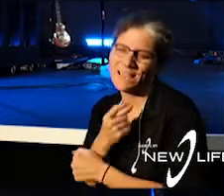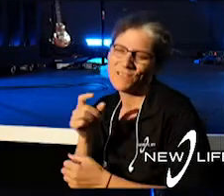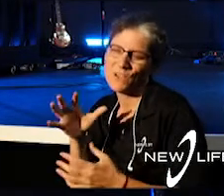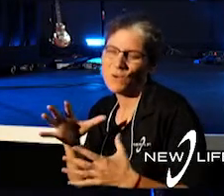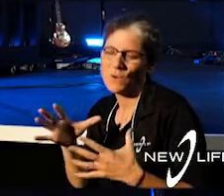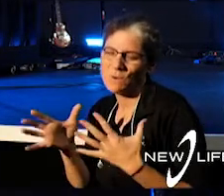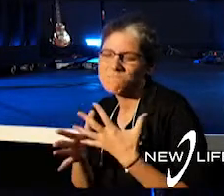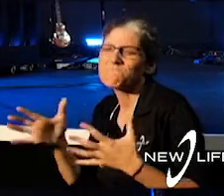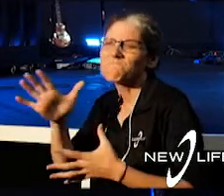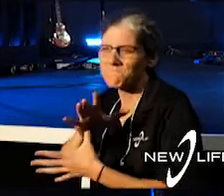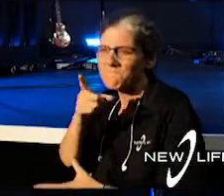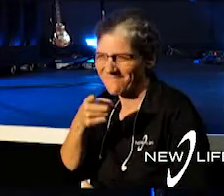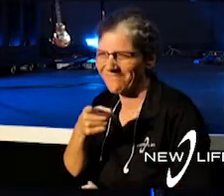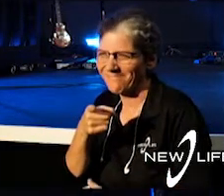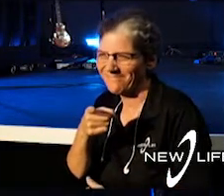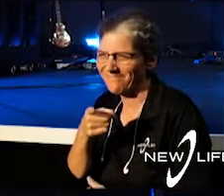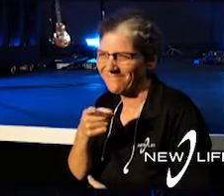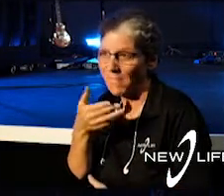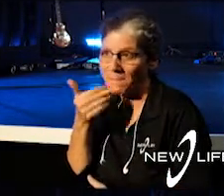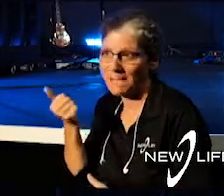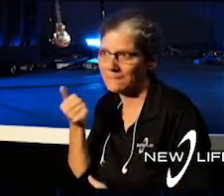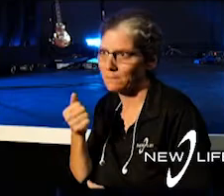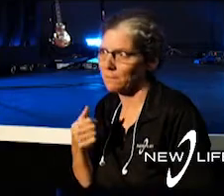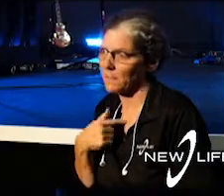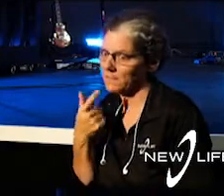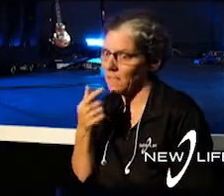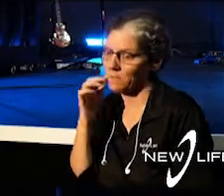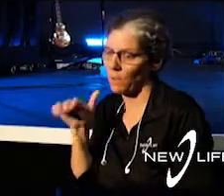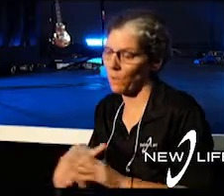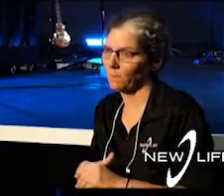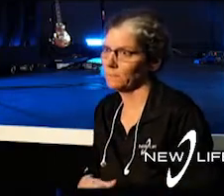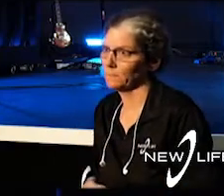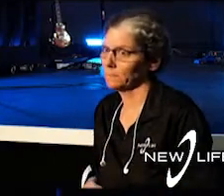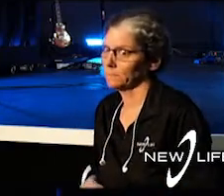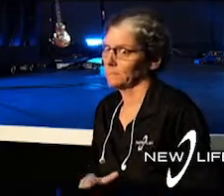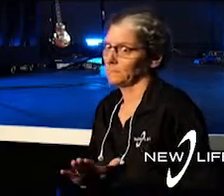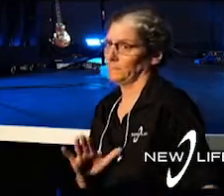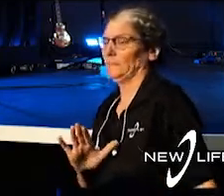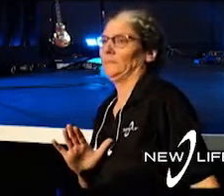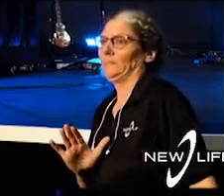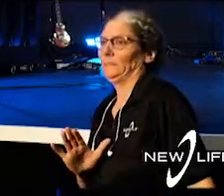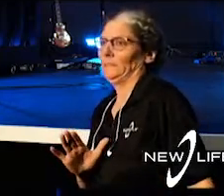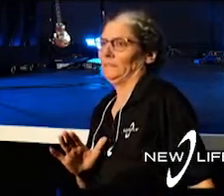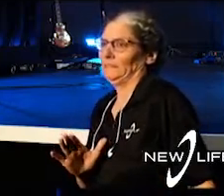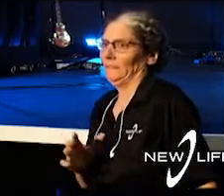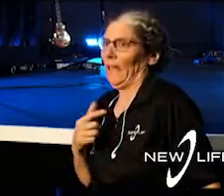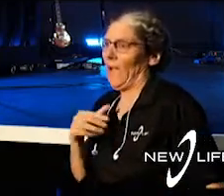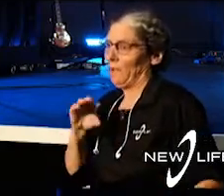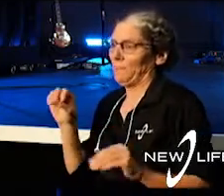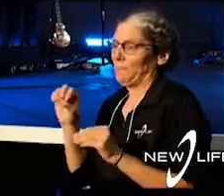How would that go? There would be a Pastor John-shaped hole in that wall. I'm just kidding.